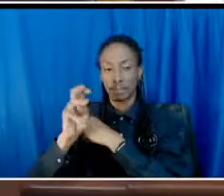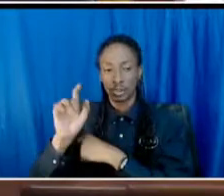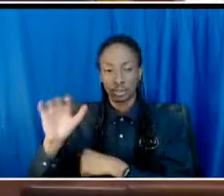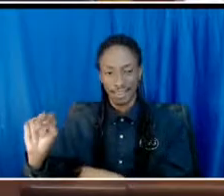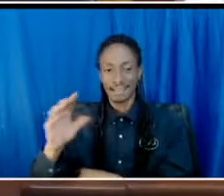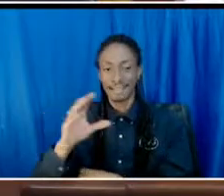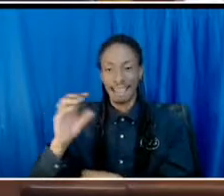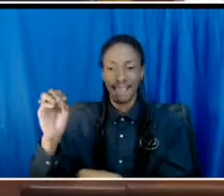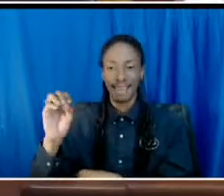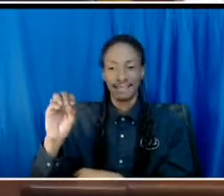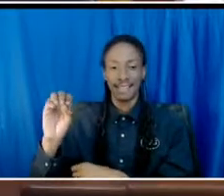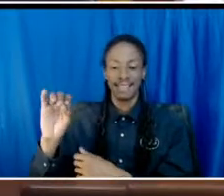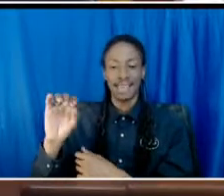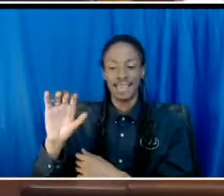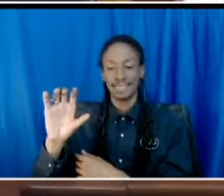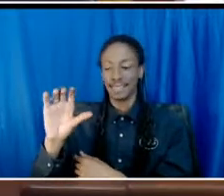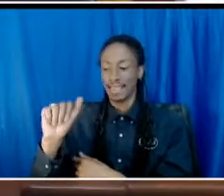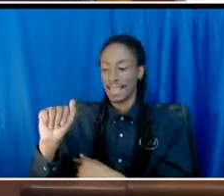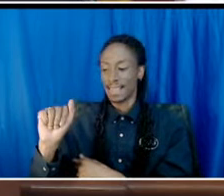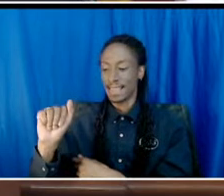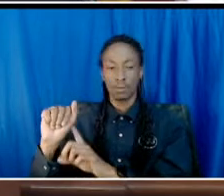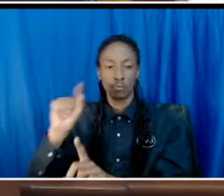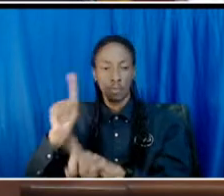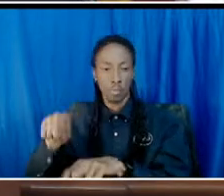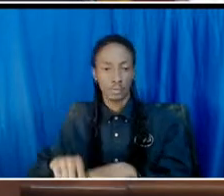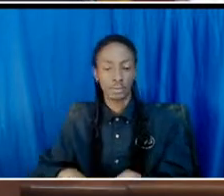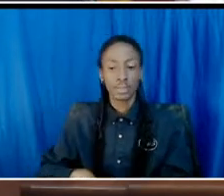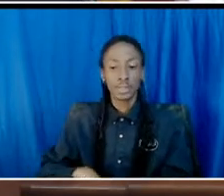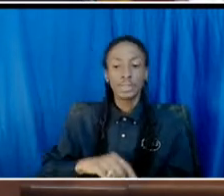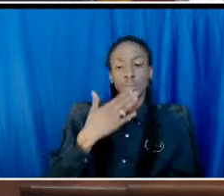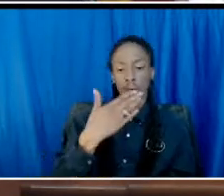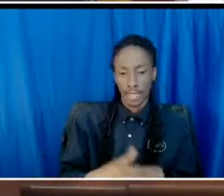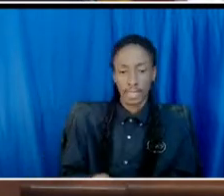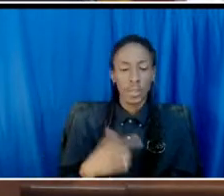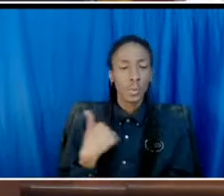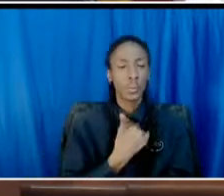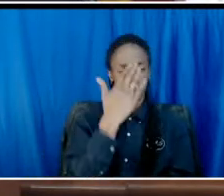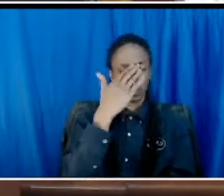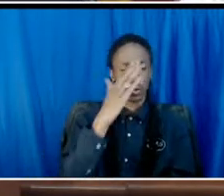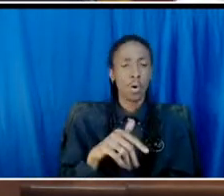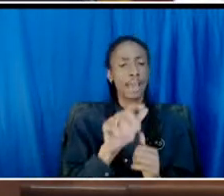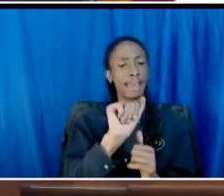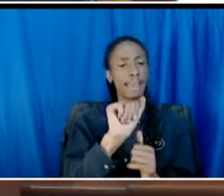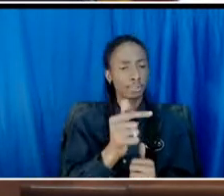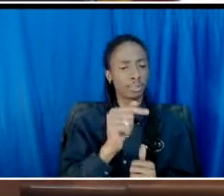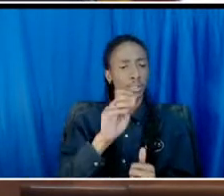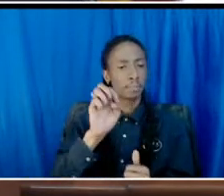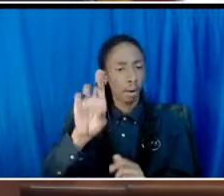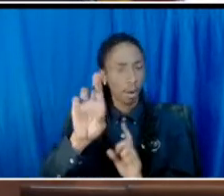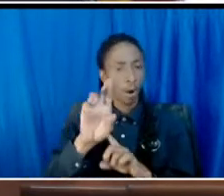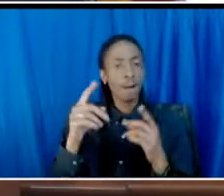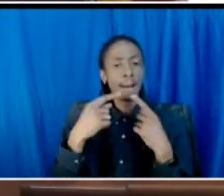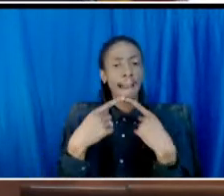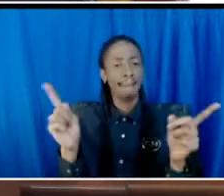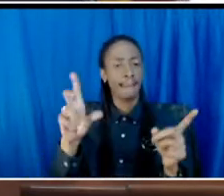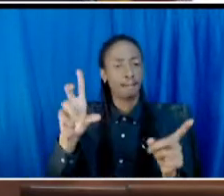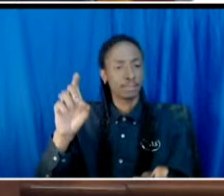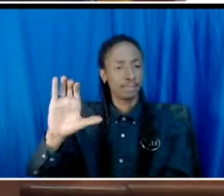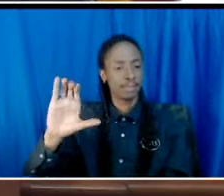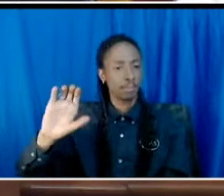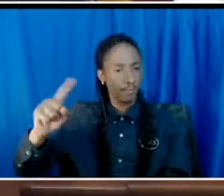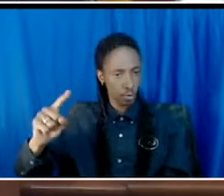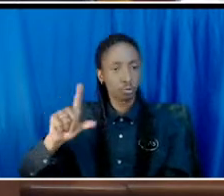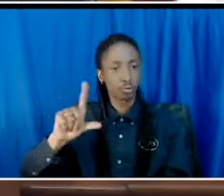Thank you. Mr. Engel, we know that Attorney General Barr announced on December 1st, 2020, that